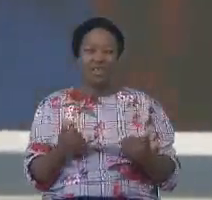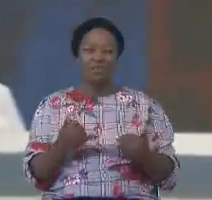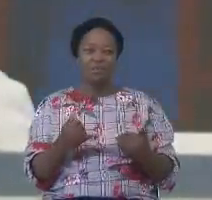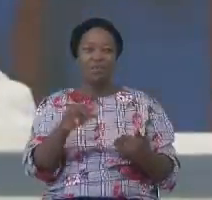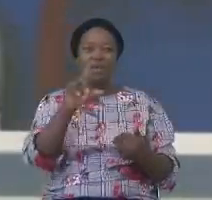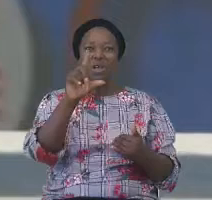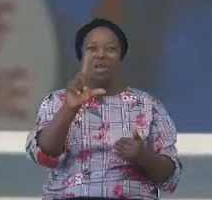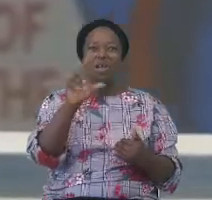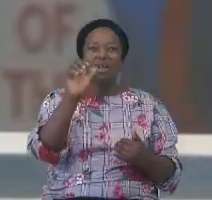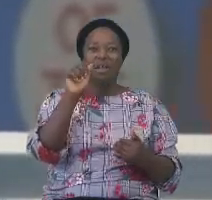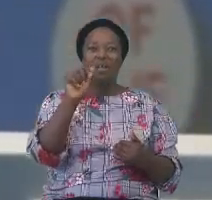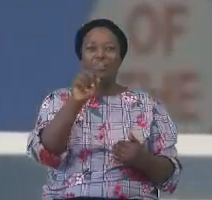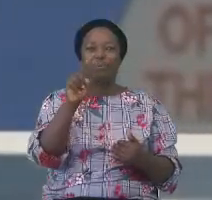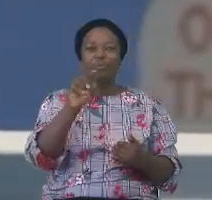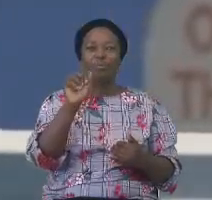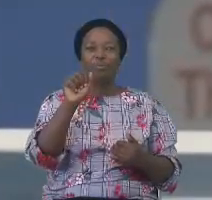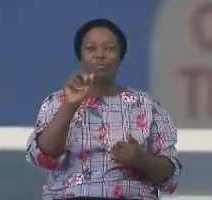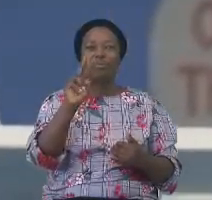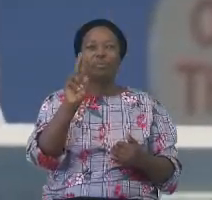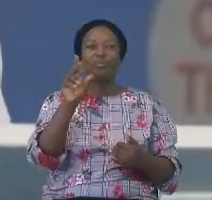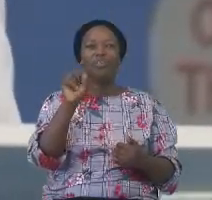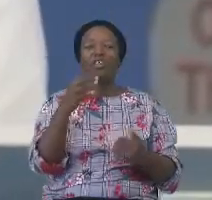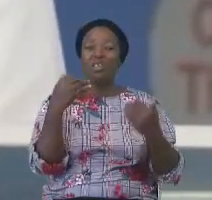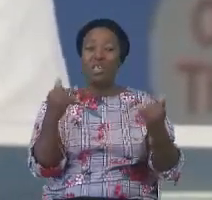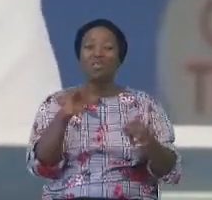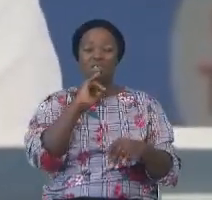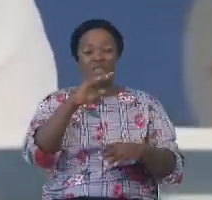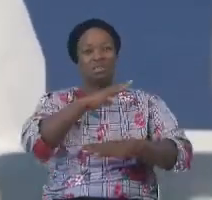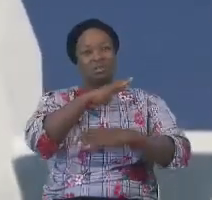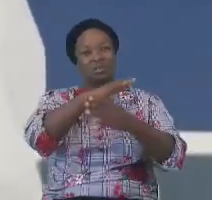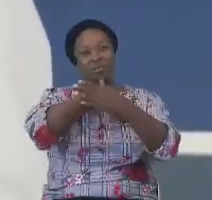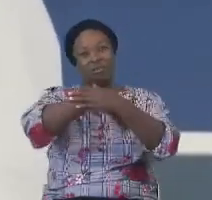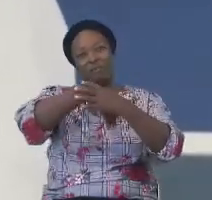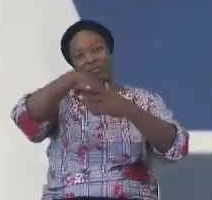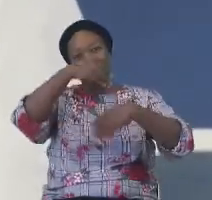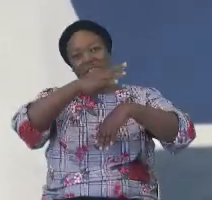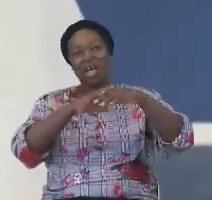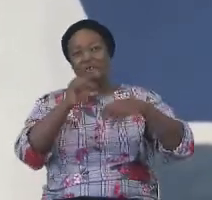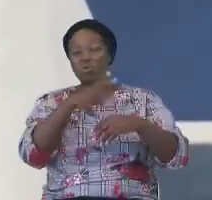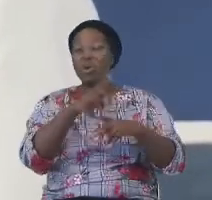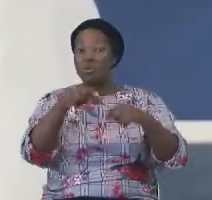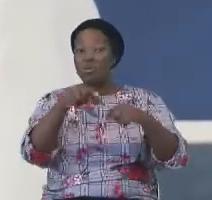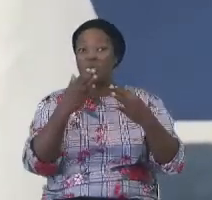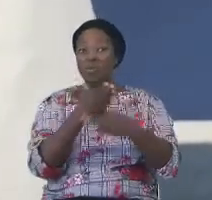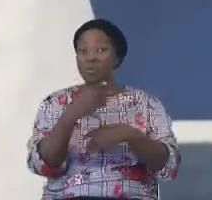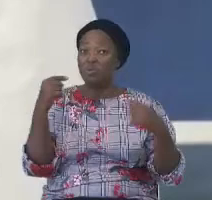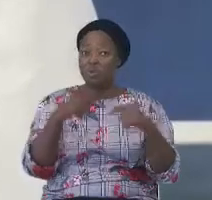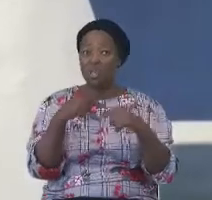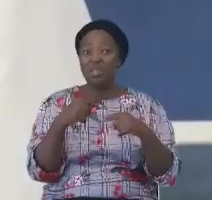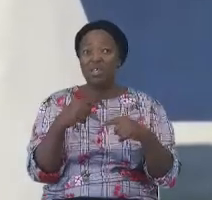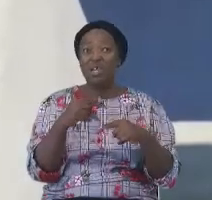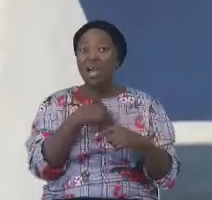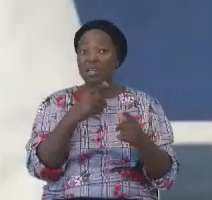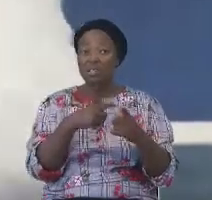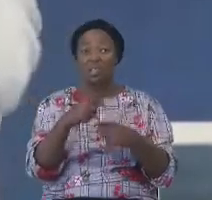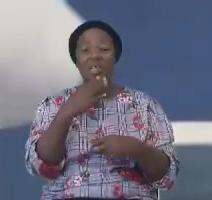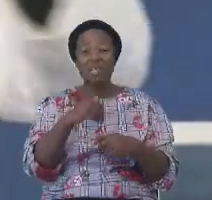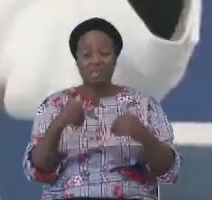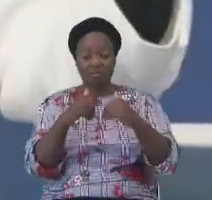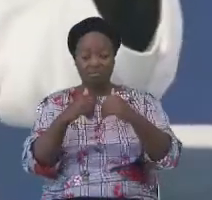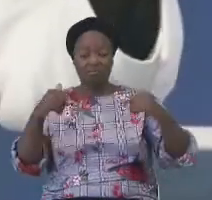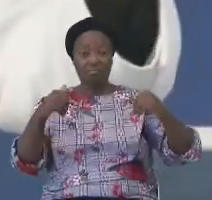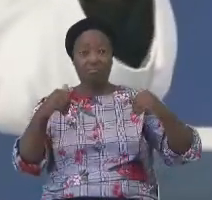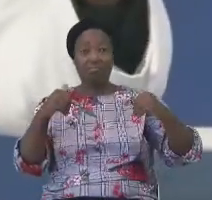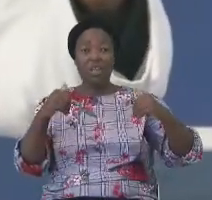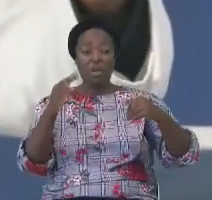water as you wanted but now lazarus is comforted and you are tormented